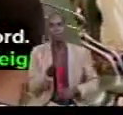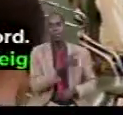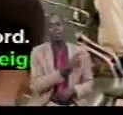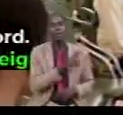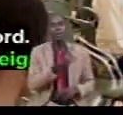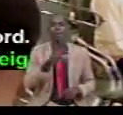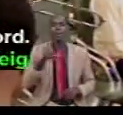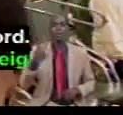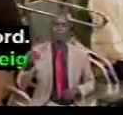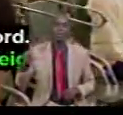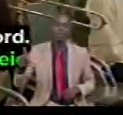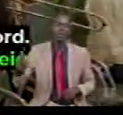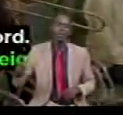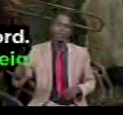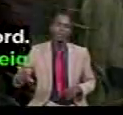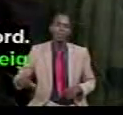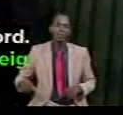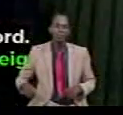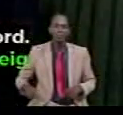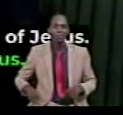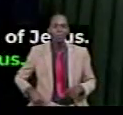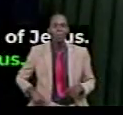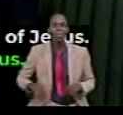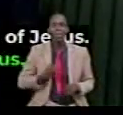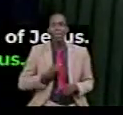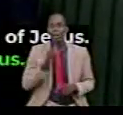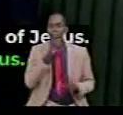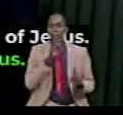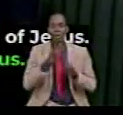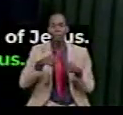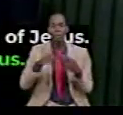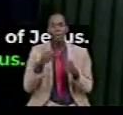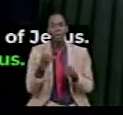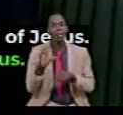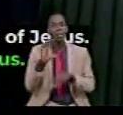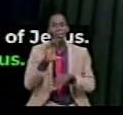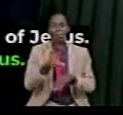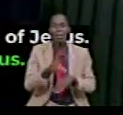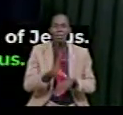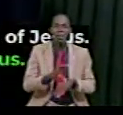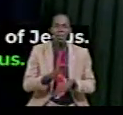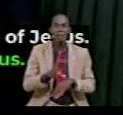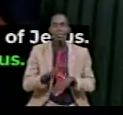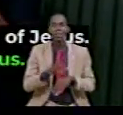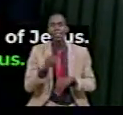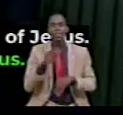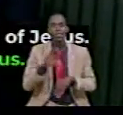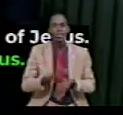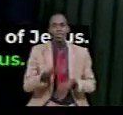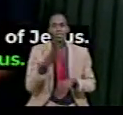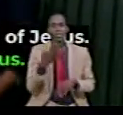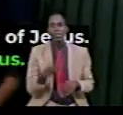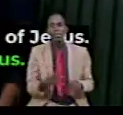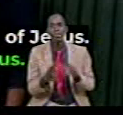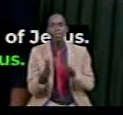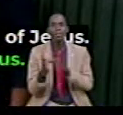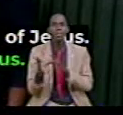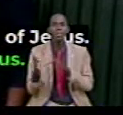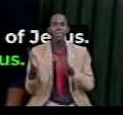the Lord. I'm talking about the church, the church